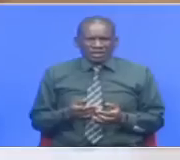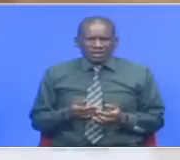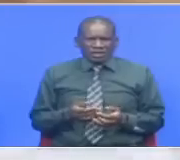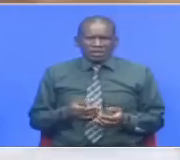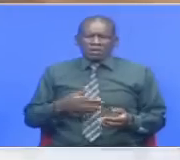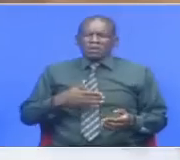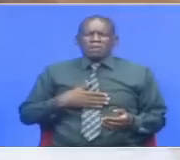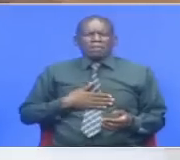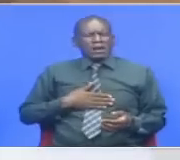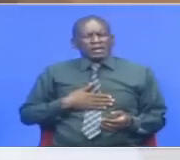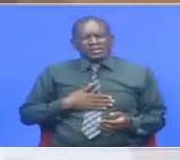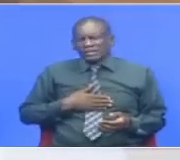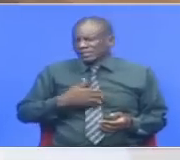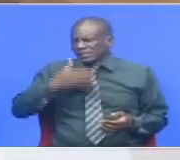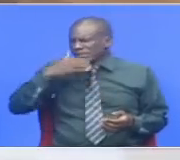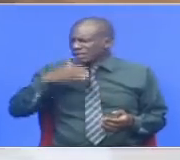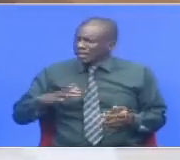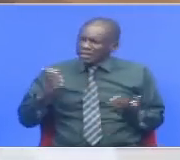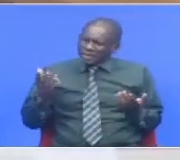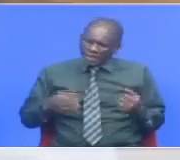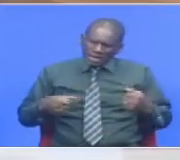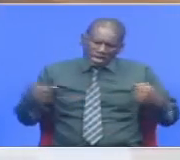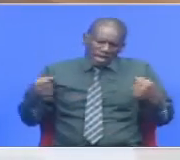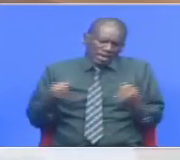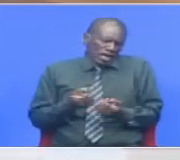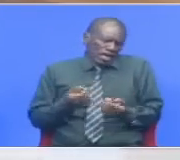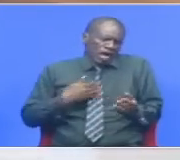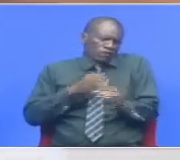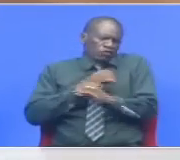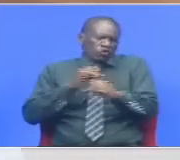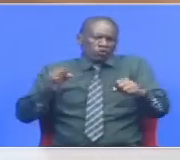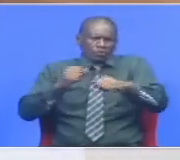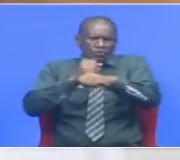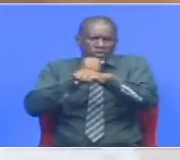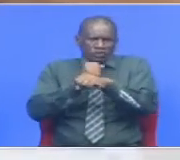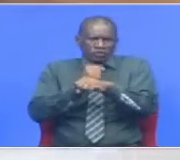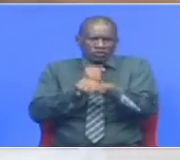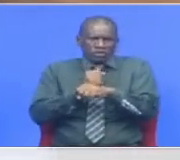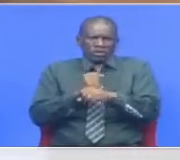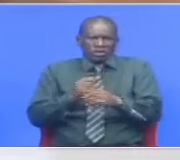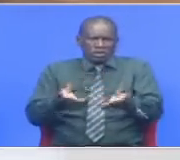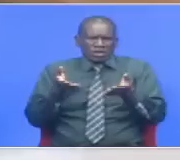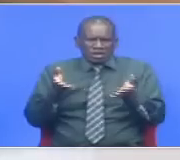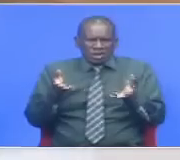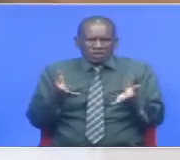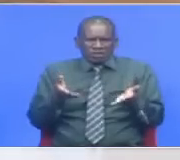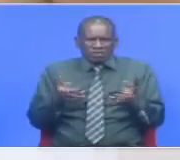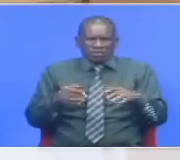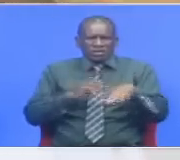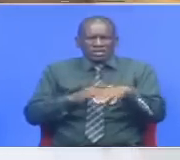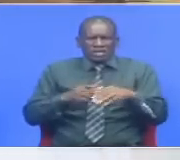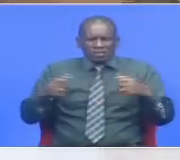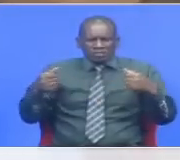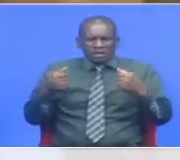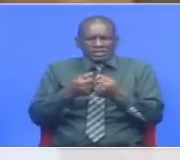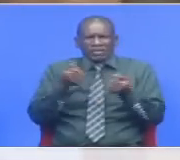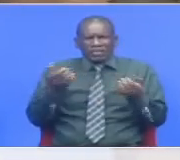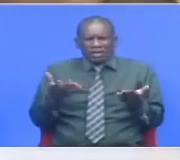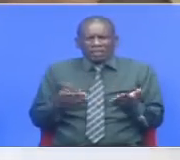Mwanangu jali haina kinga asaini hapo ni